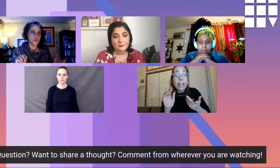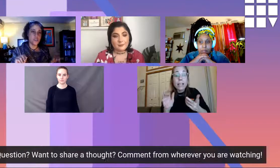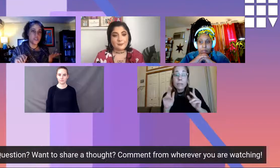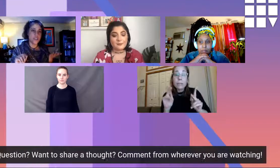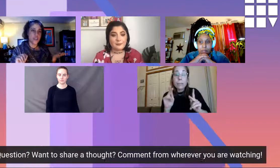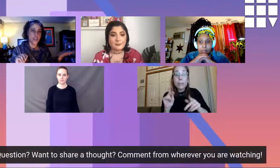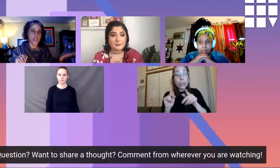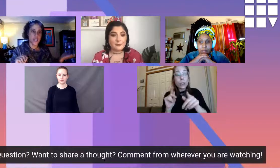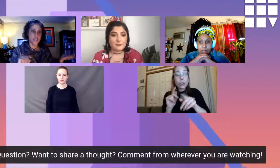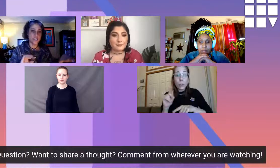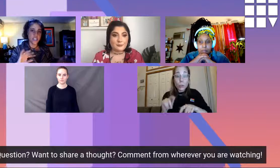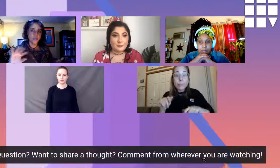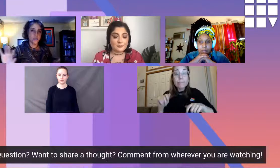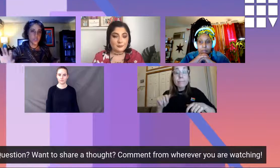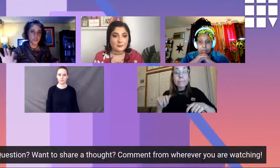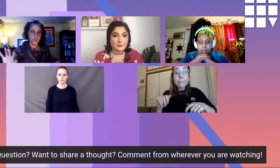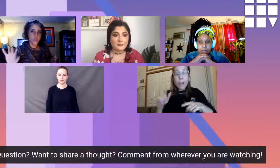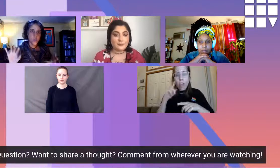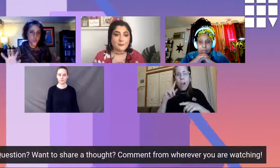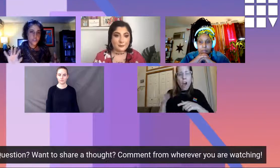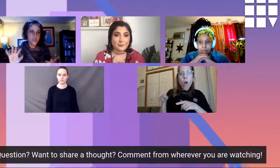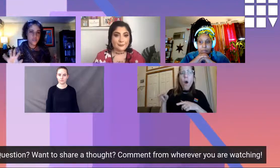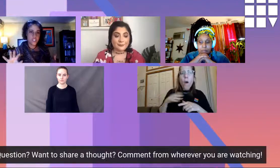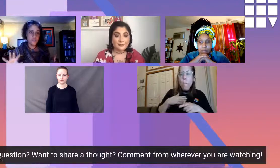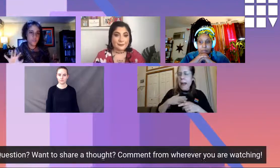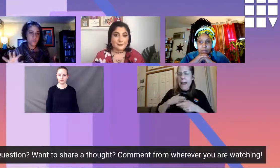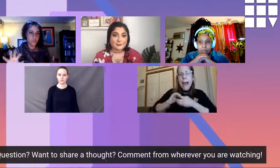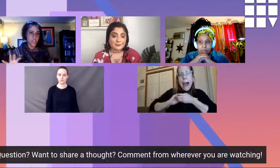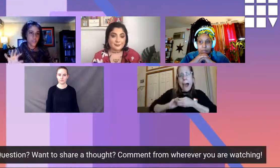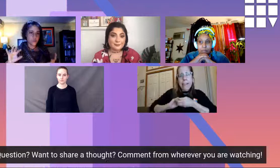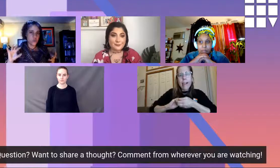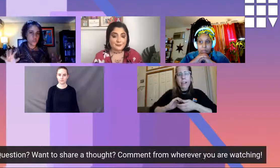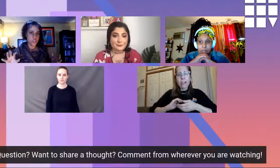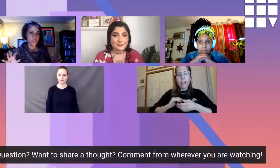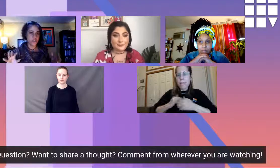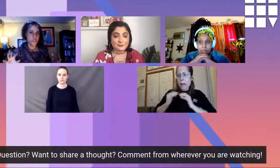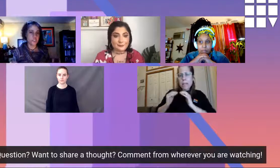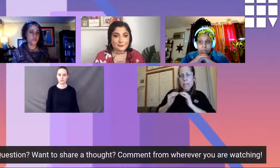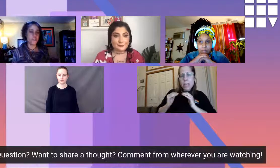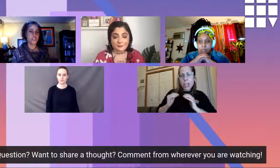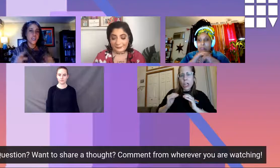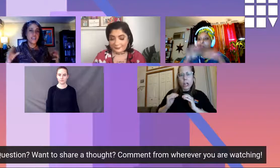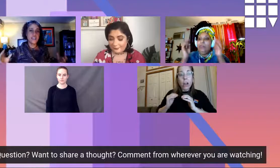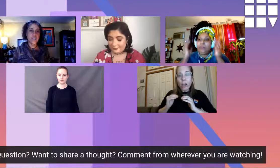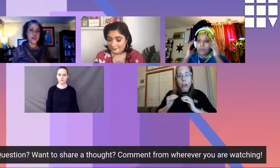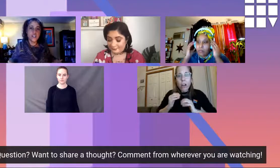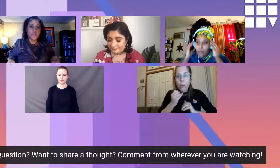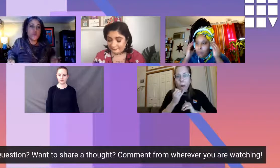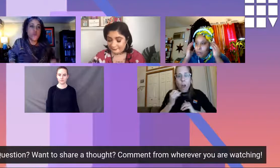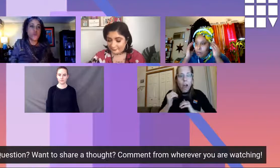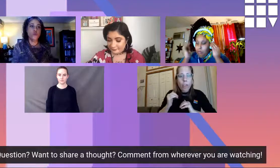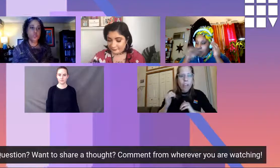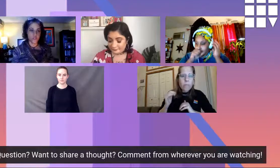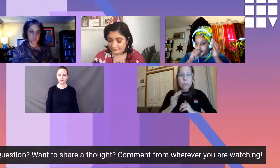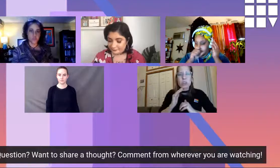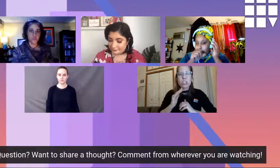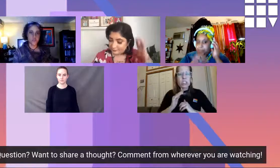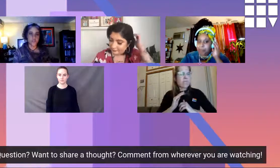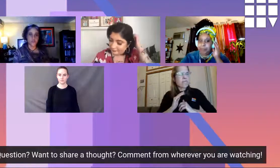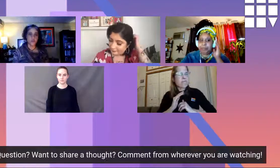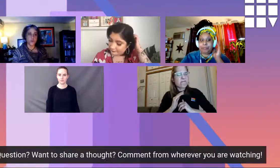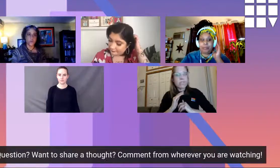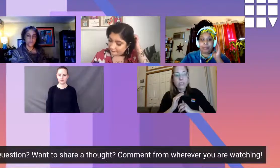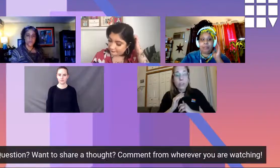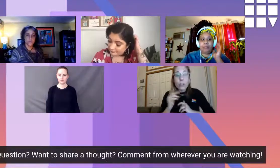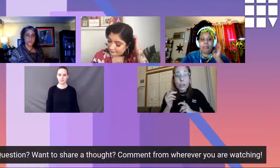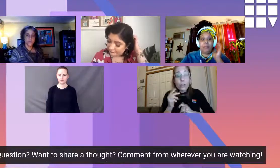this work considering your allies and your peers? What is that pushback to using your authentic voice loudly for what you believe you're supposed to be